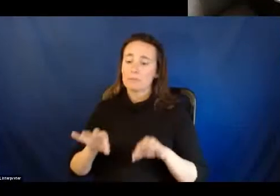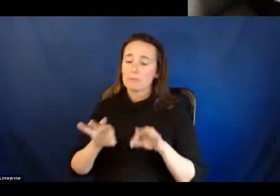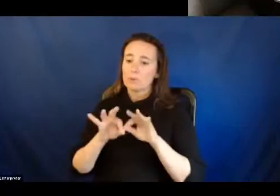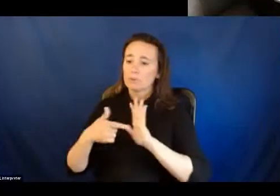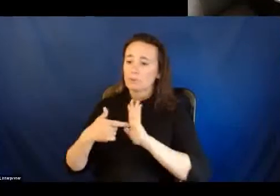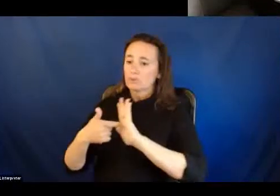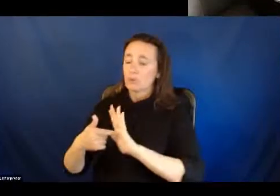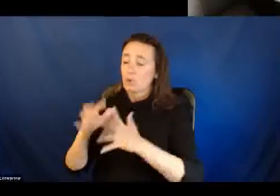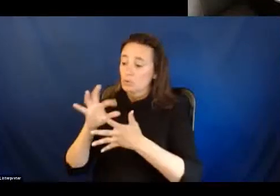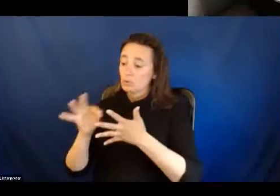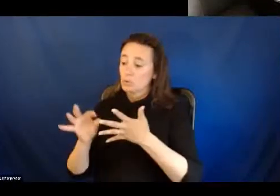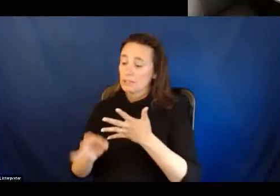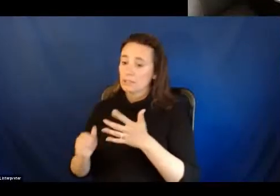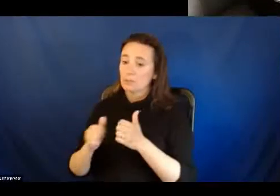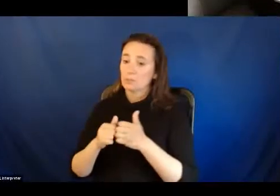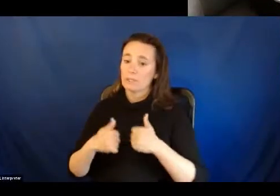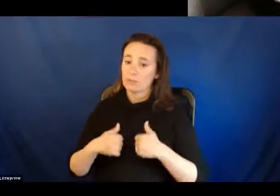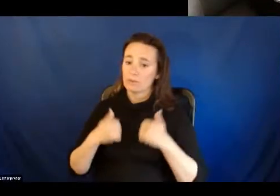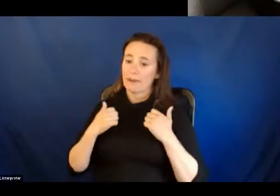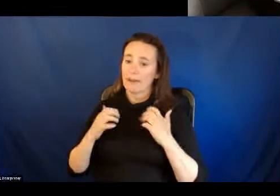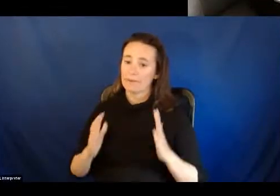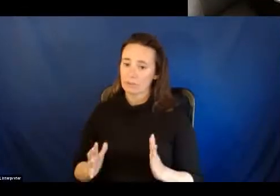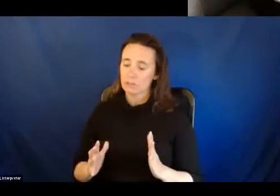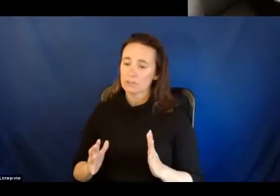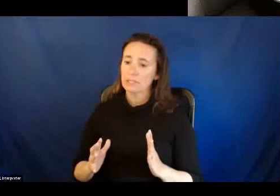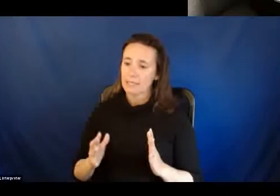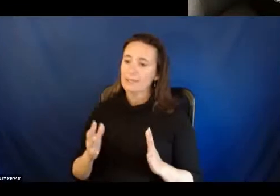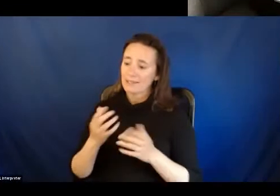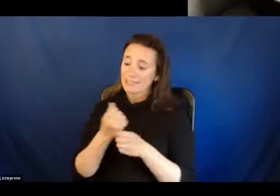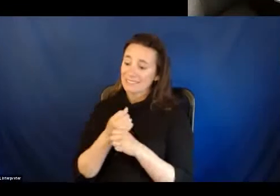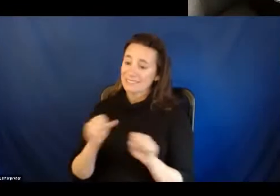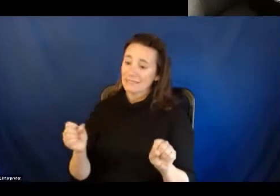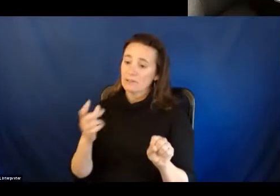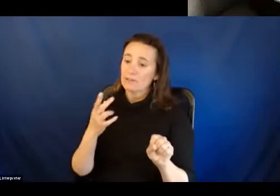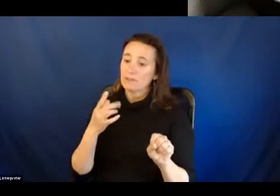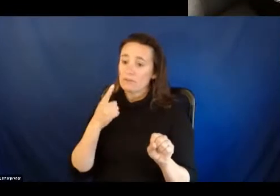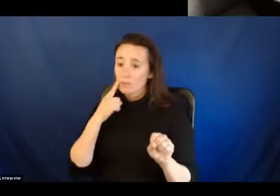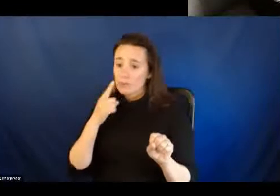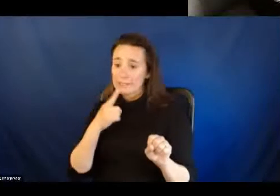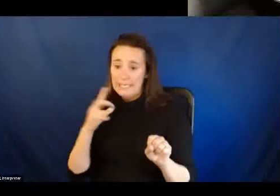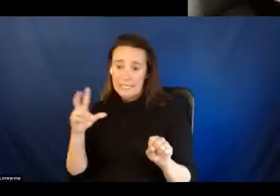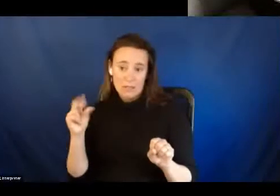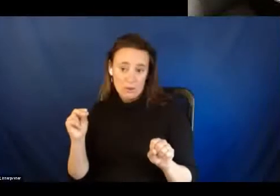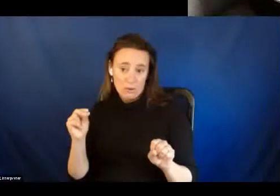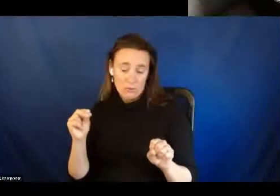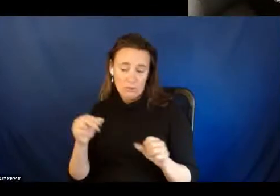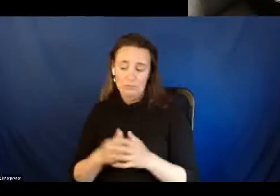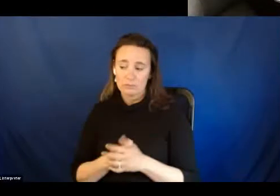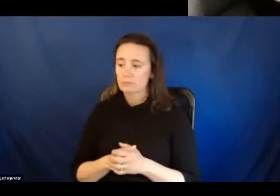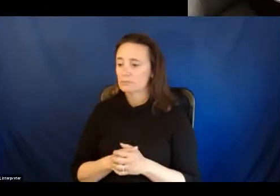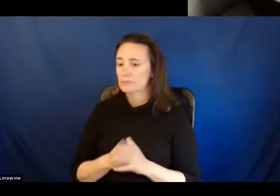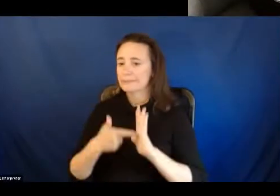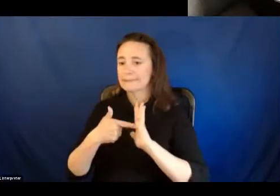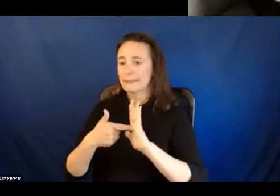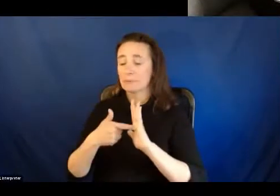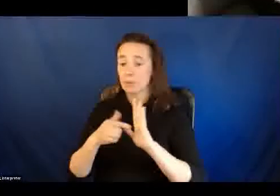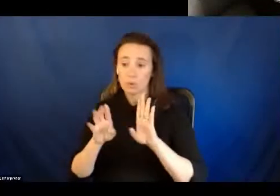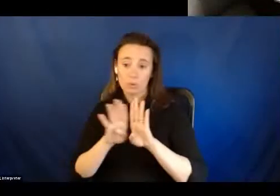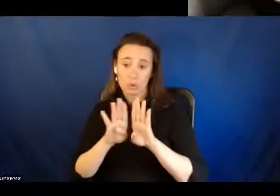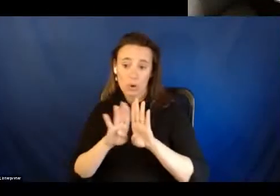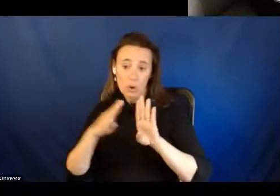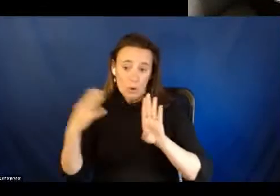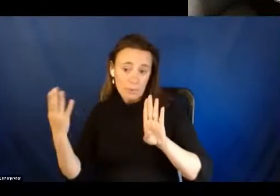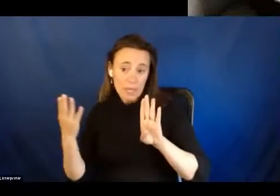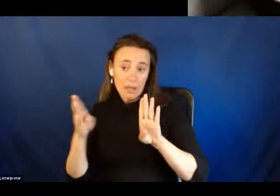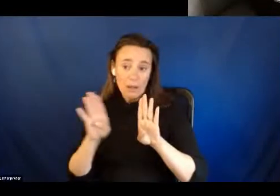saying no, at least in our environment. Would you like the door open and closed? Would you like our appointments to be on a certain day,